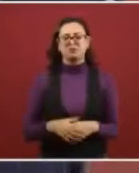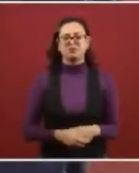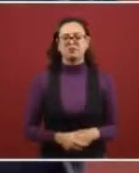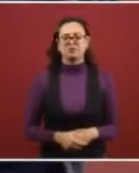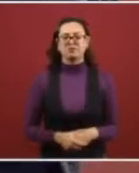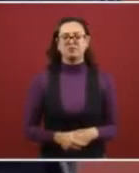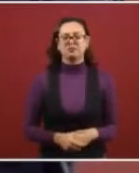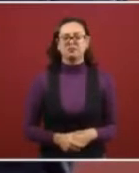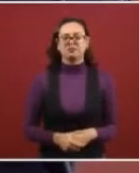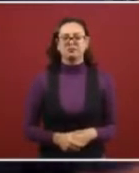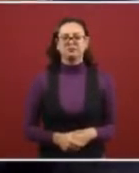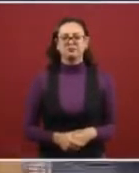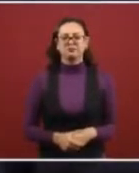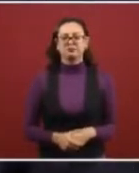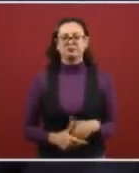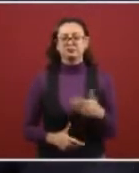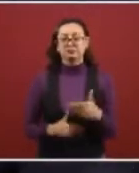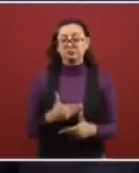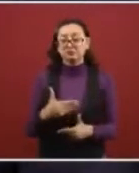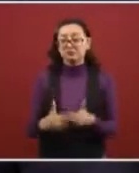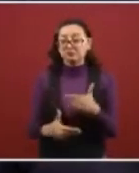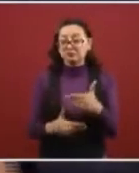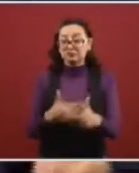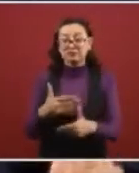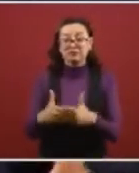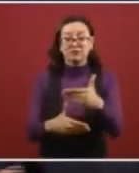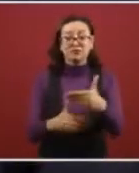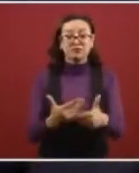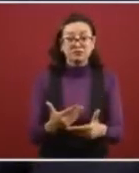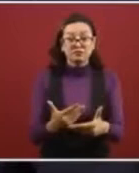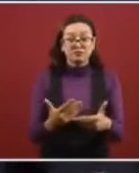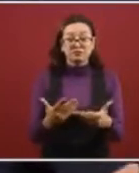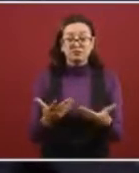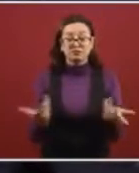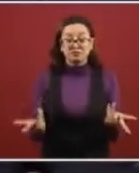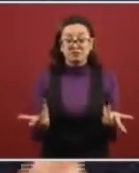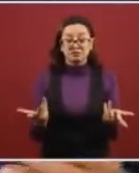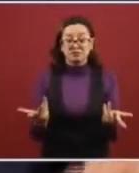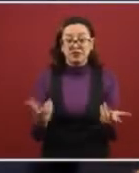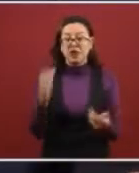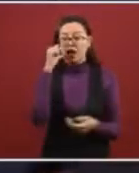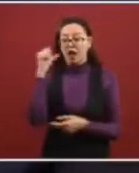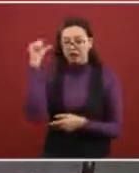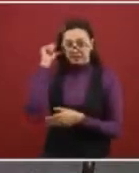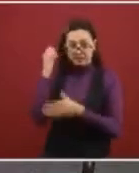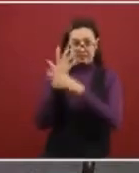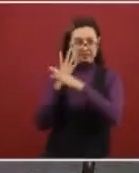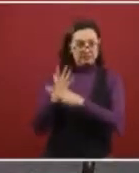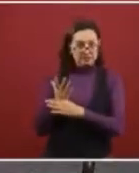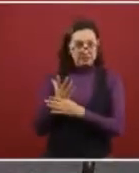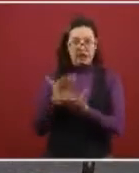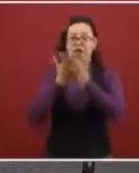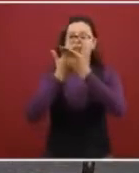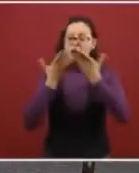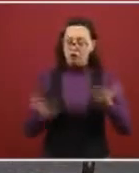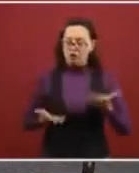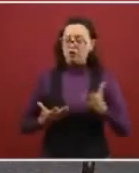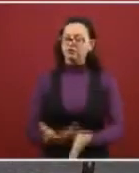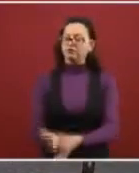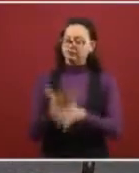Y al final, and at the end en of una it, democracia, lo dije ayer, in lo a democracy, repito ahora, as I said yesterday,